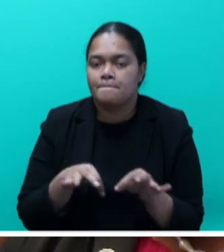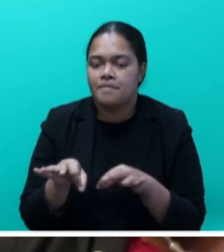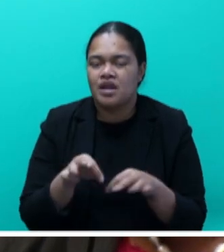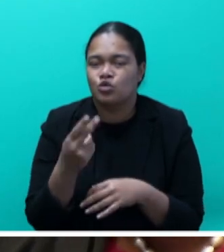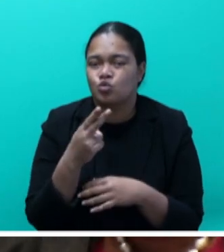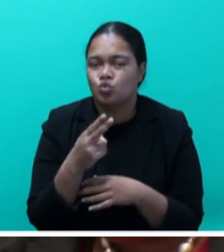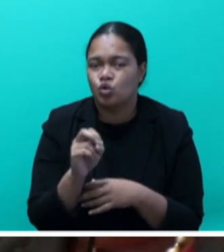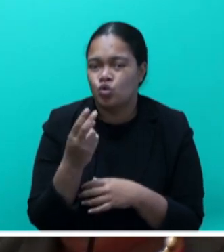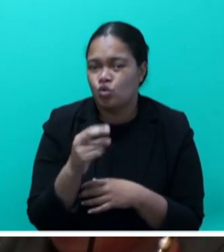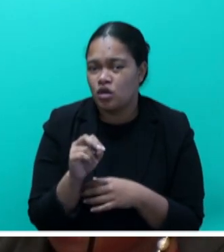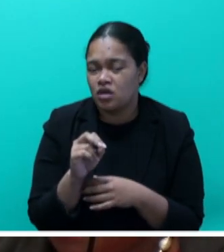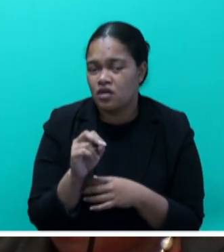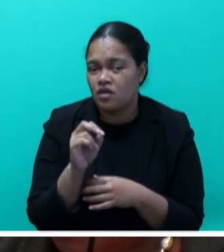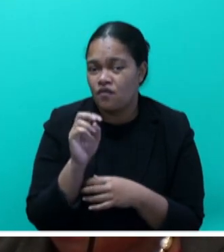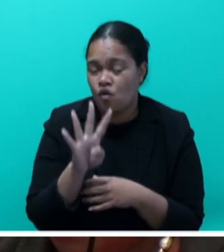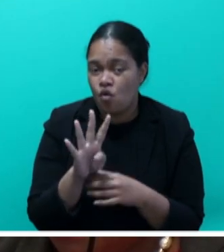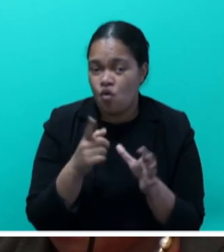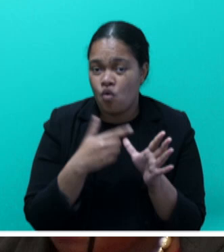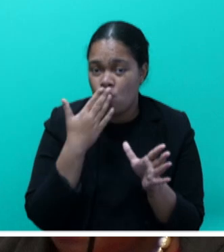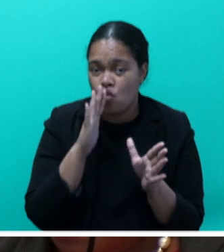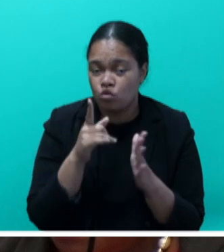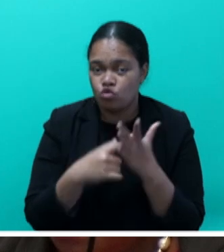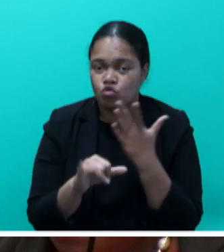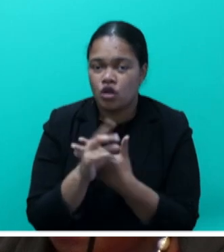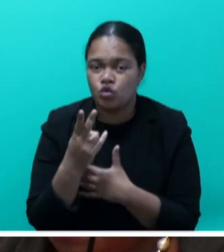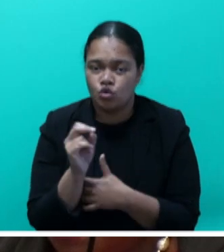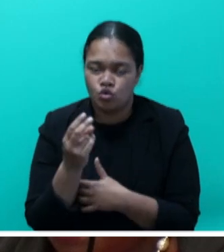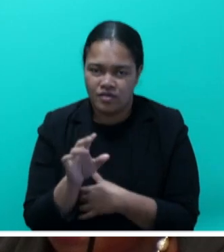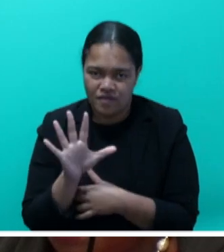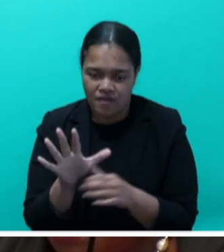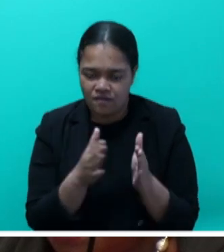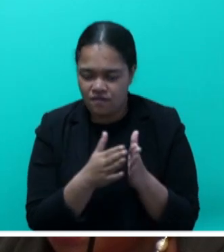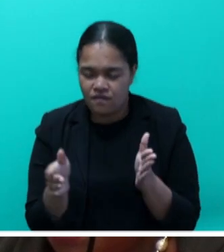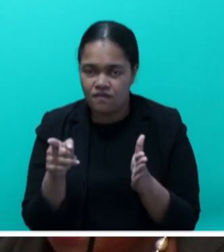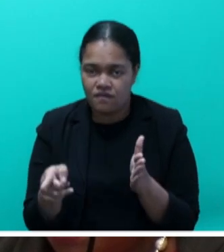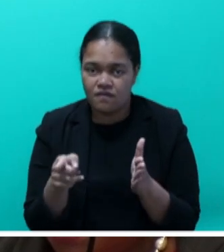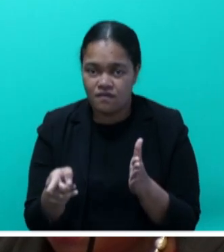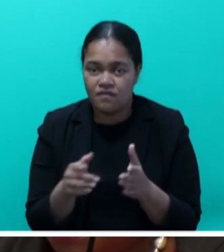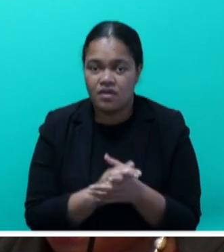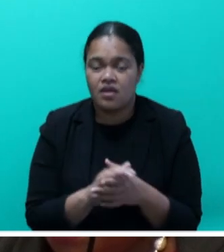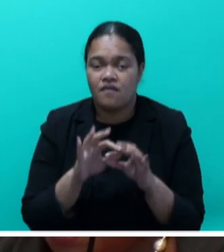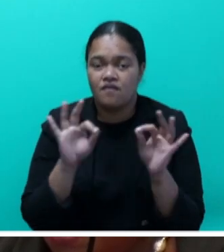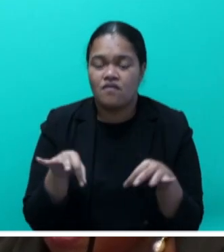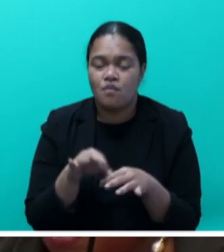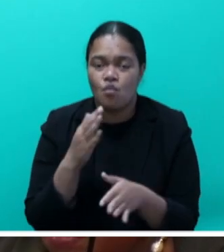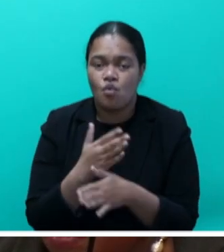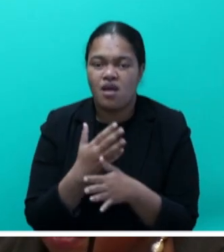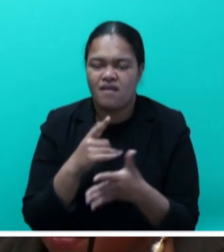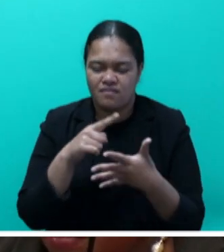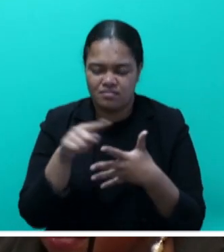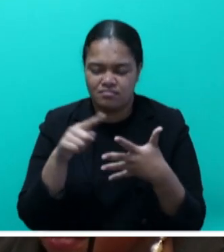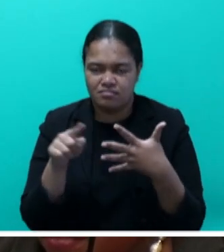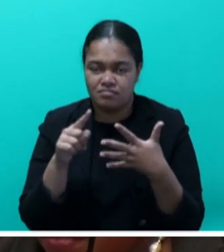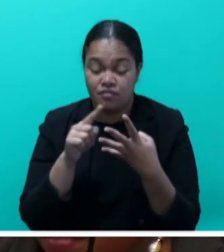2024 to July 2025. Included in this plan is the Counter-Narcotics Framework, which consists of 4 pillars,